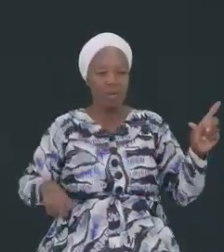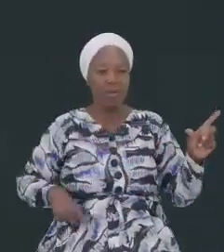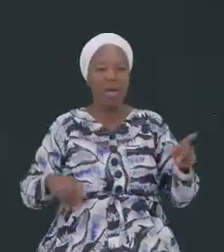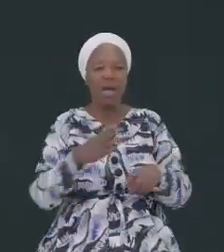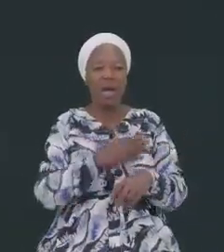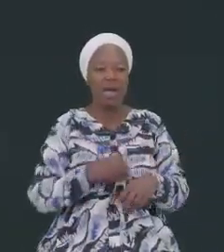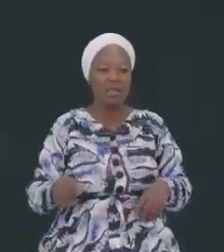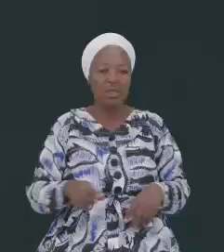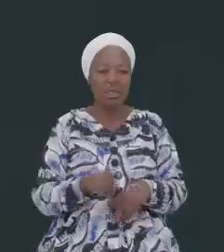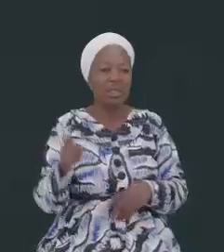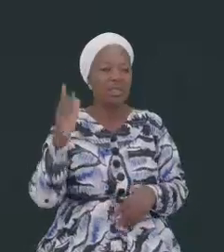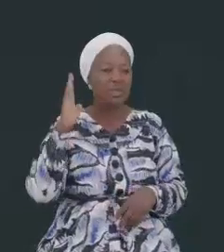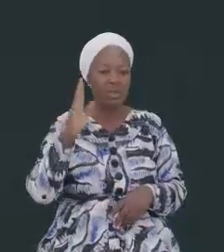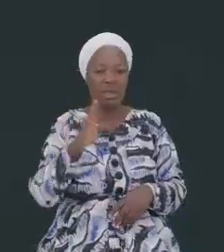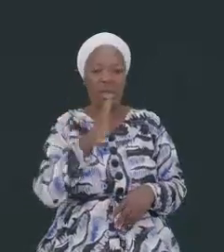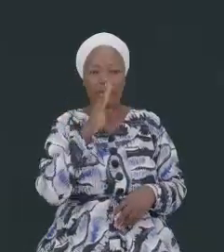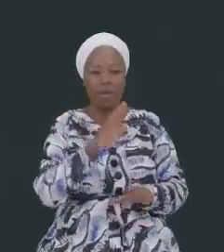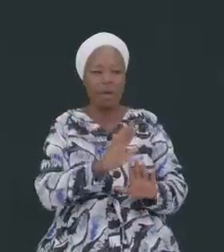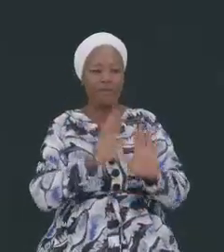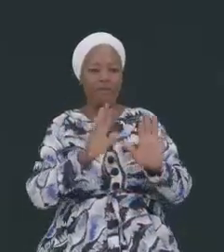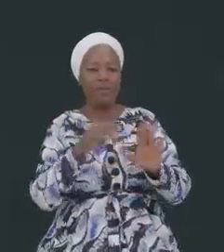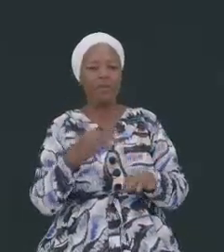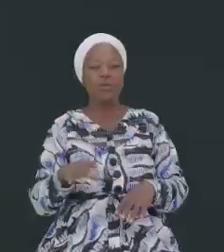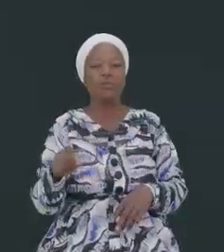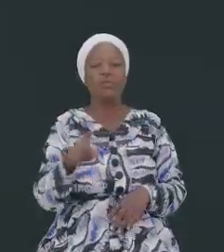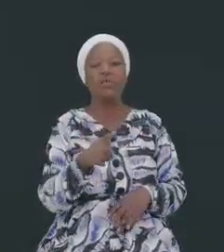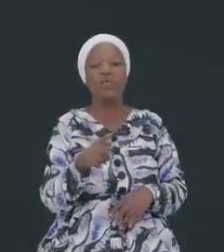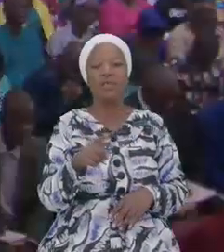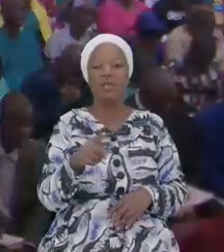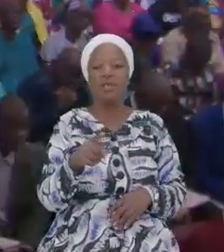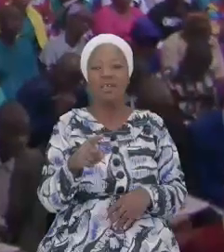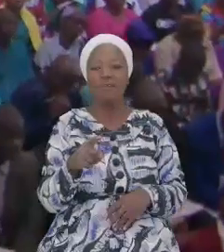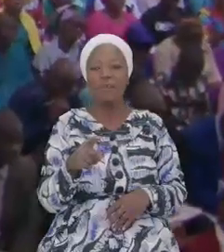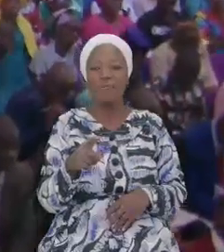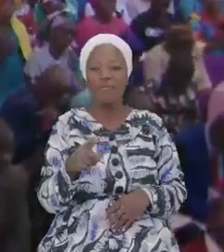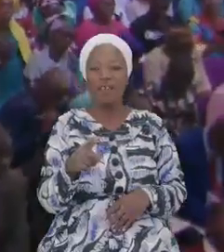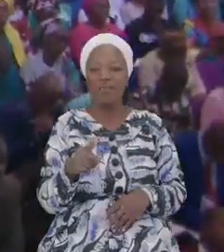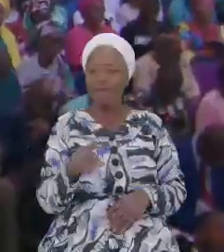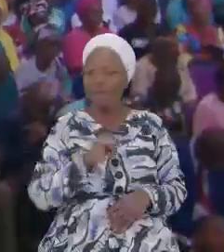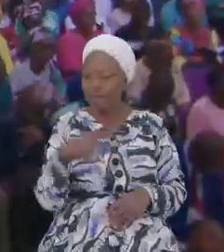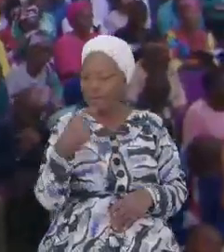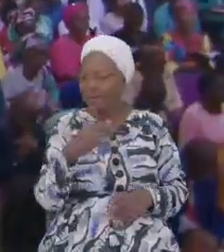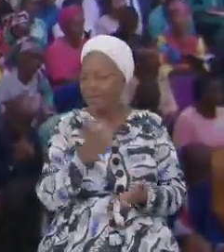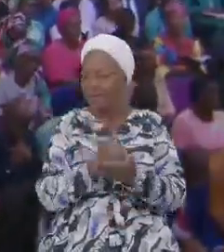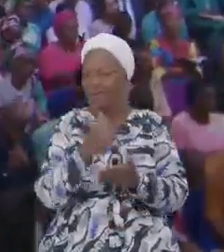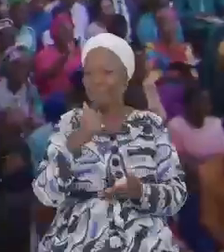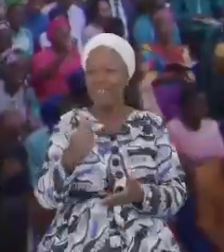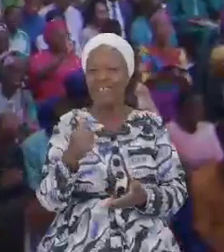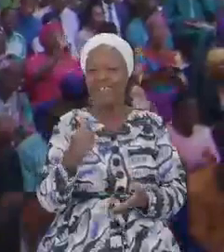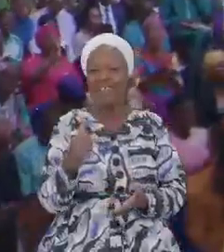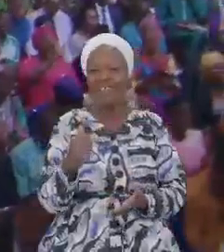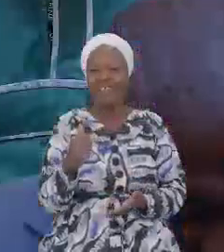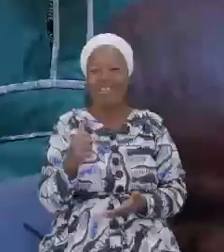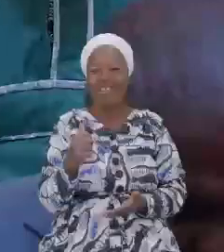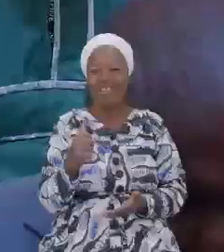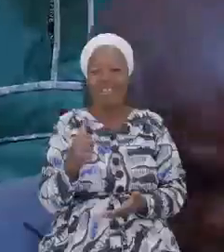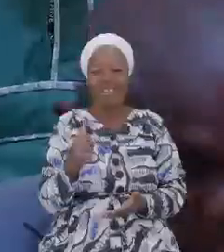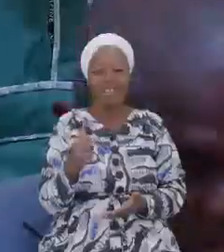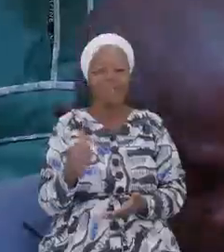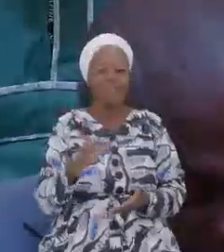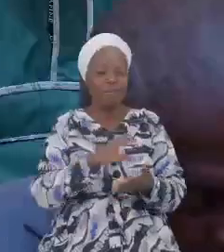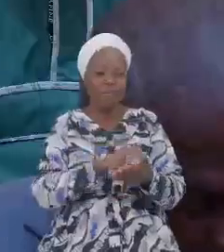and they shall be afraid of thee. Are you hearing a good amen there? In